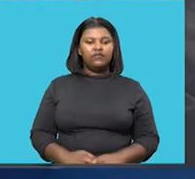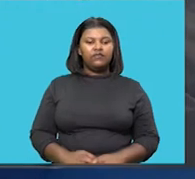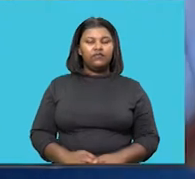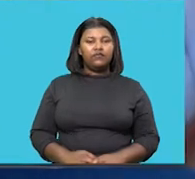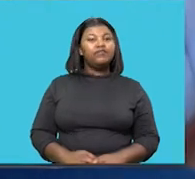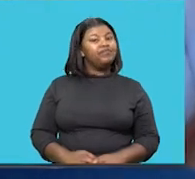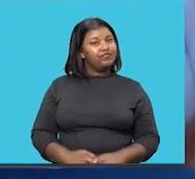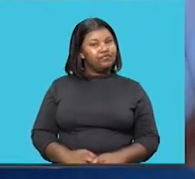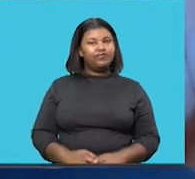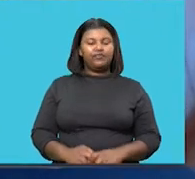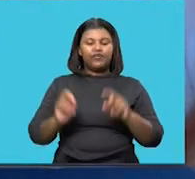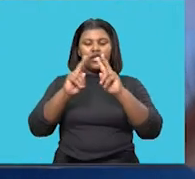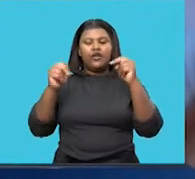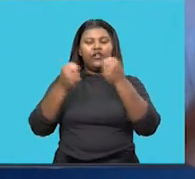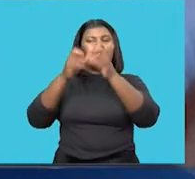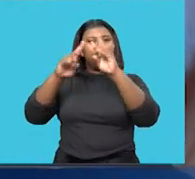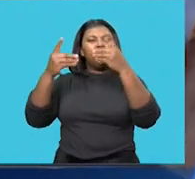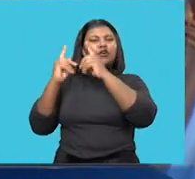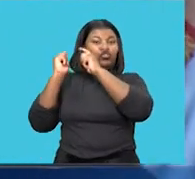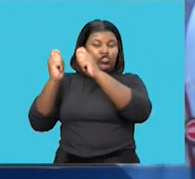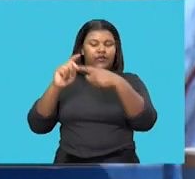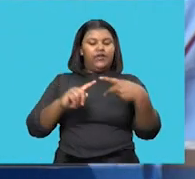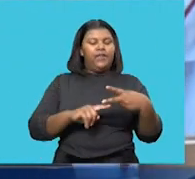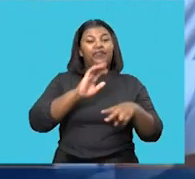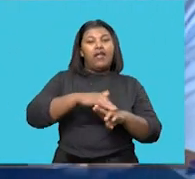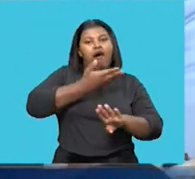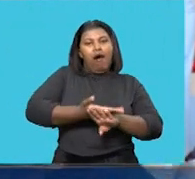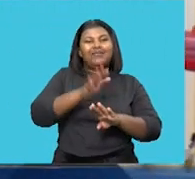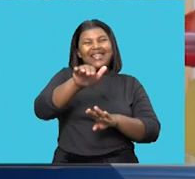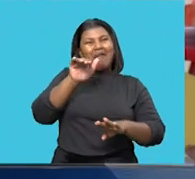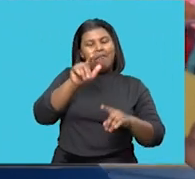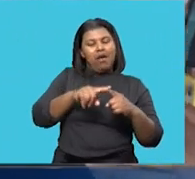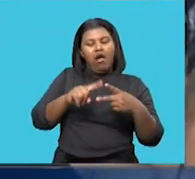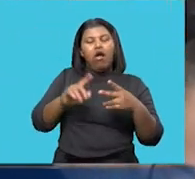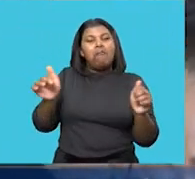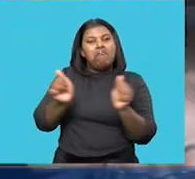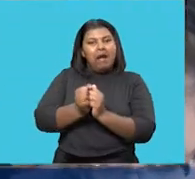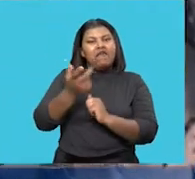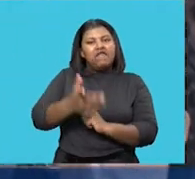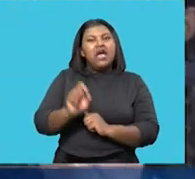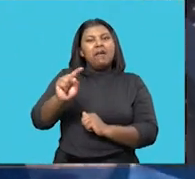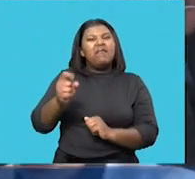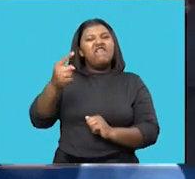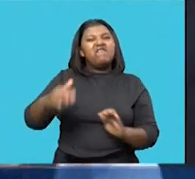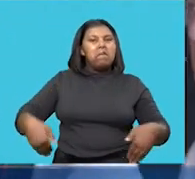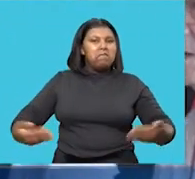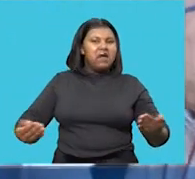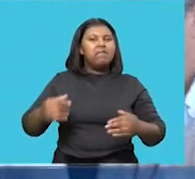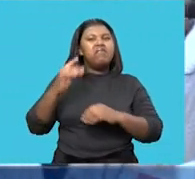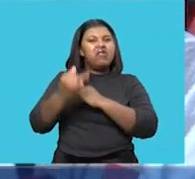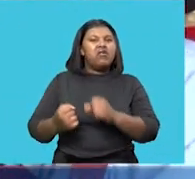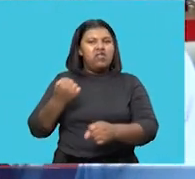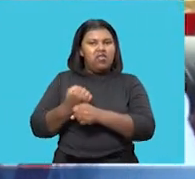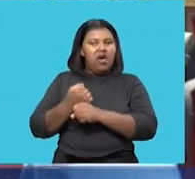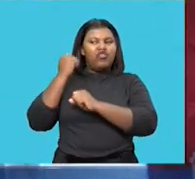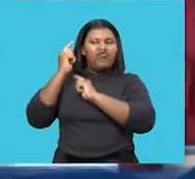Onto this now, the National Department of Transport and Absa came together to host the annual Transport and Logistics Breakfast in Midrand earlier